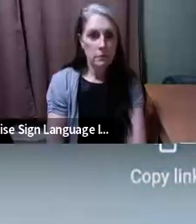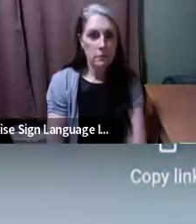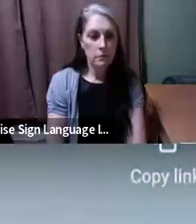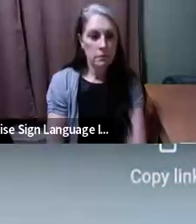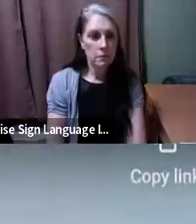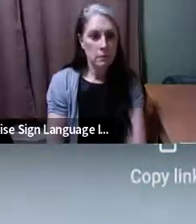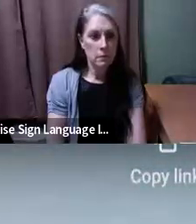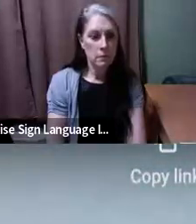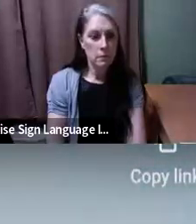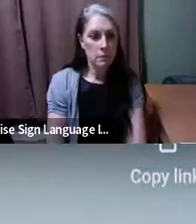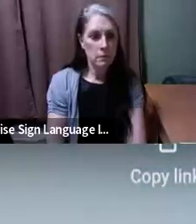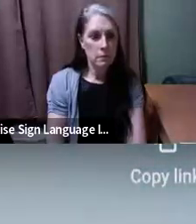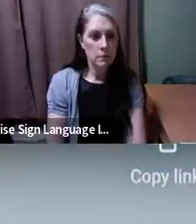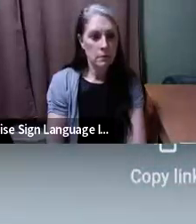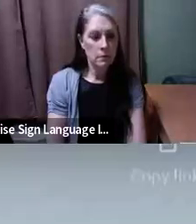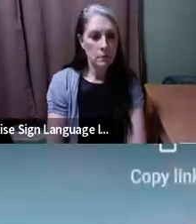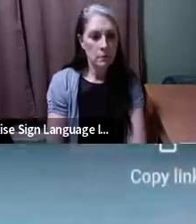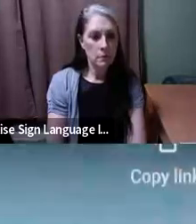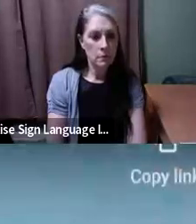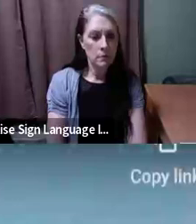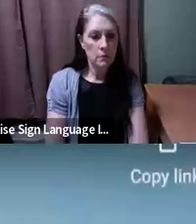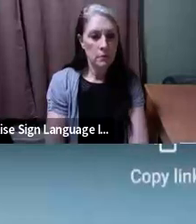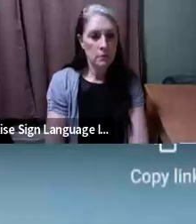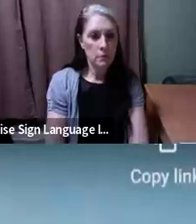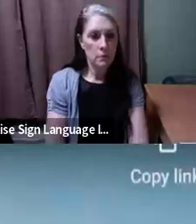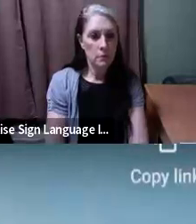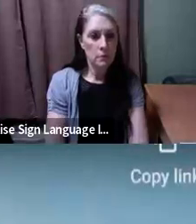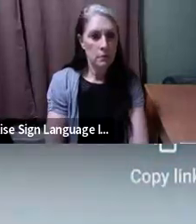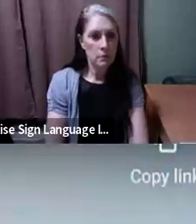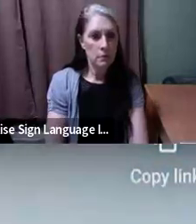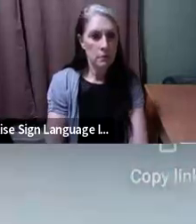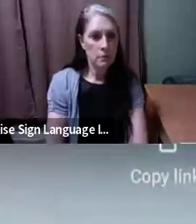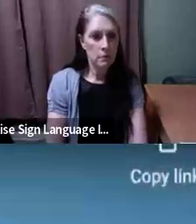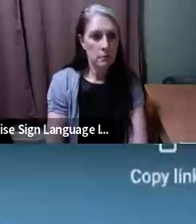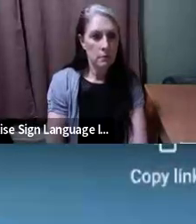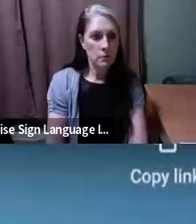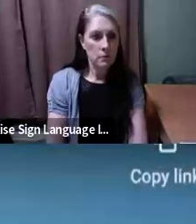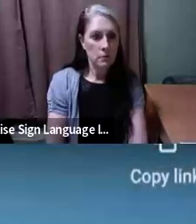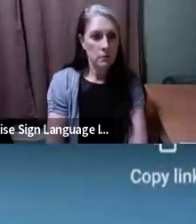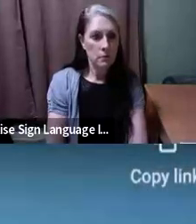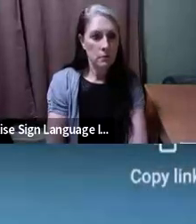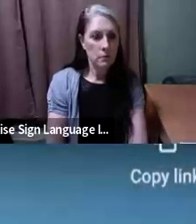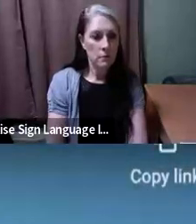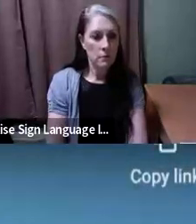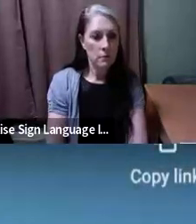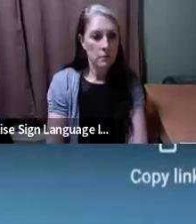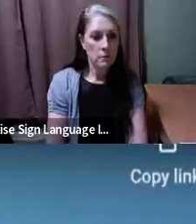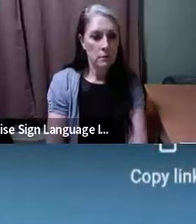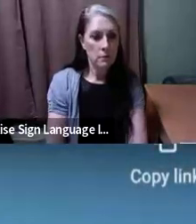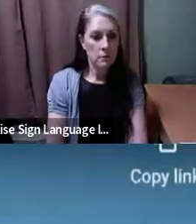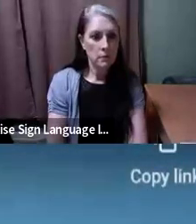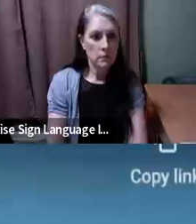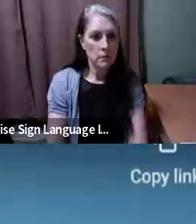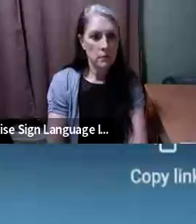his arms while changing direction. The camera pans around as they move in unison and pick up speed with arm gestures that